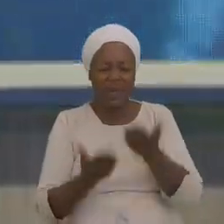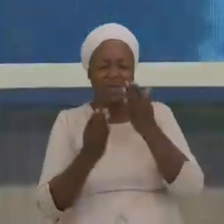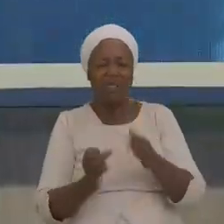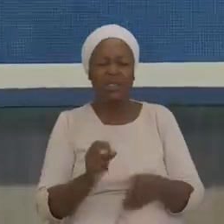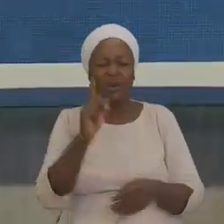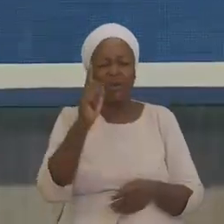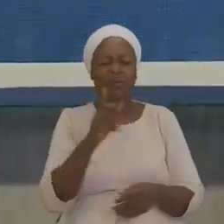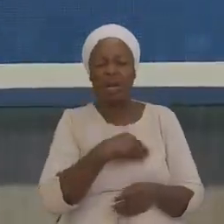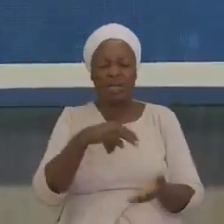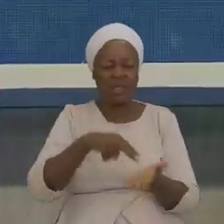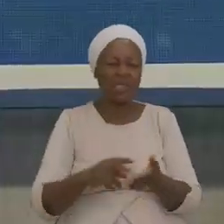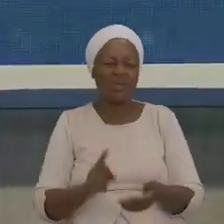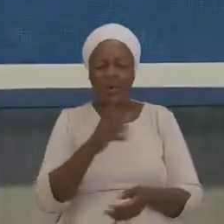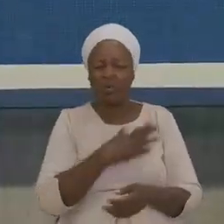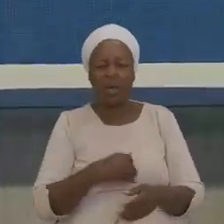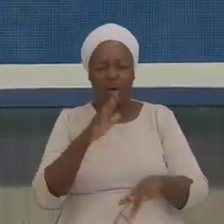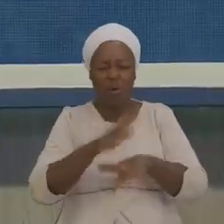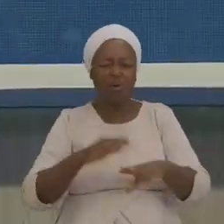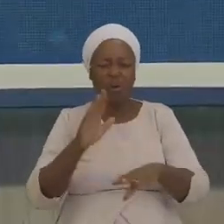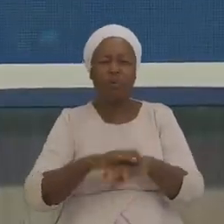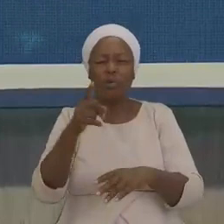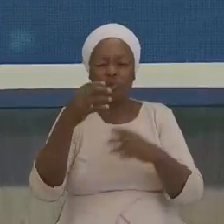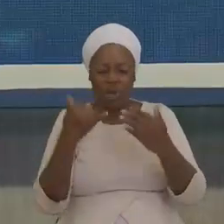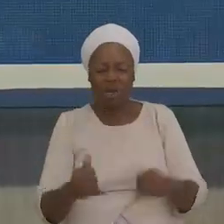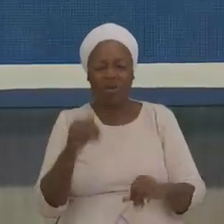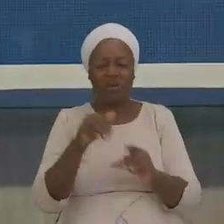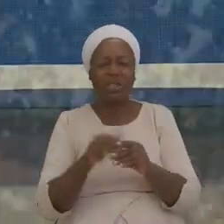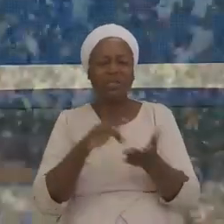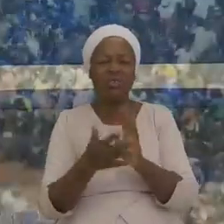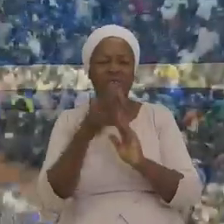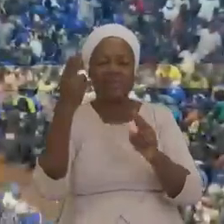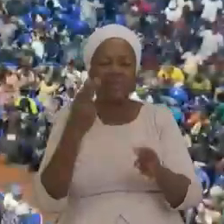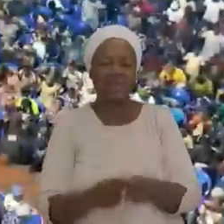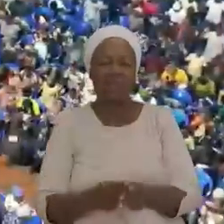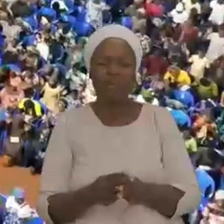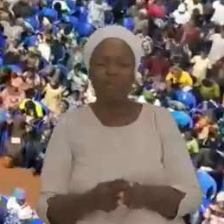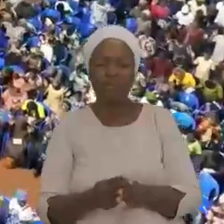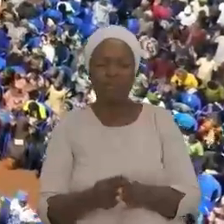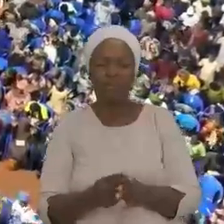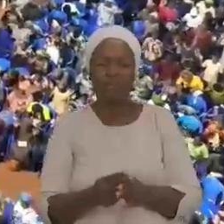stands up, that calls upon you right now in Jesus' name.